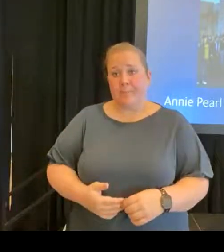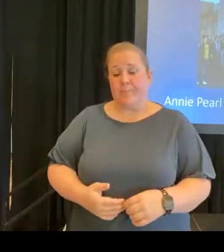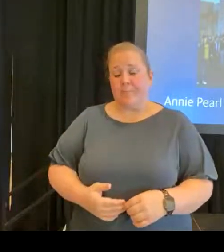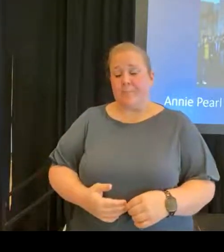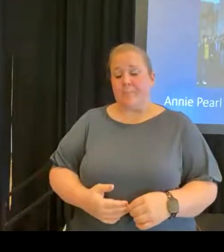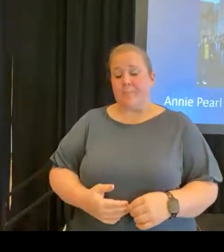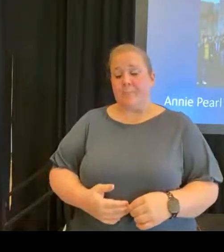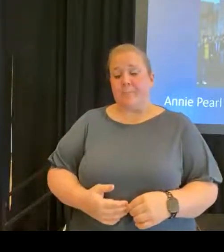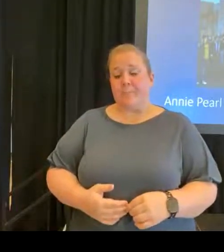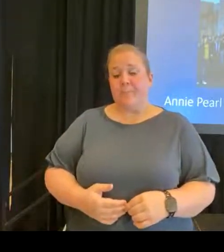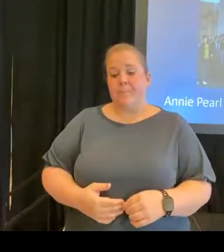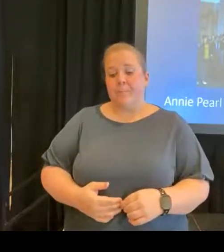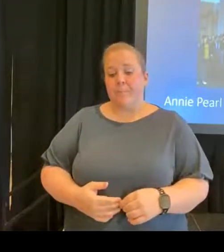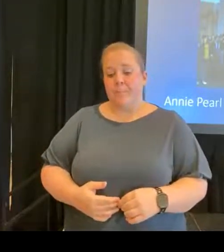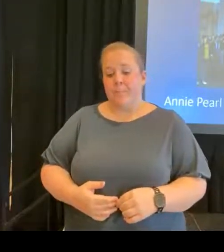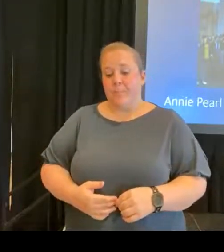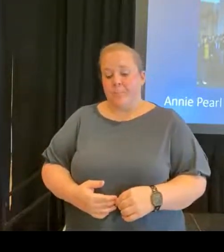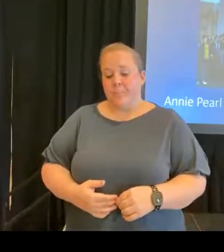And